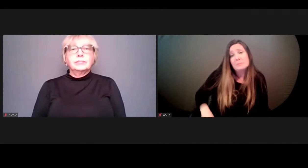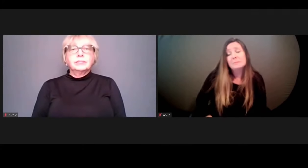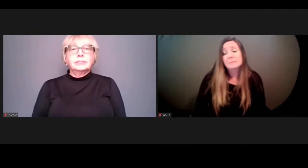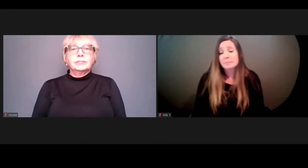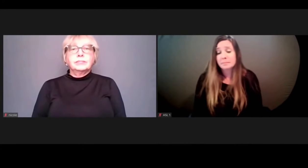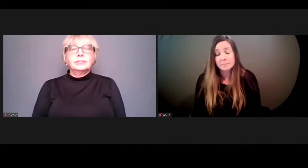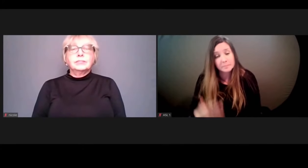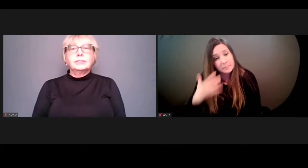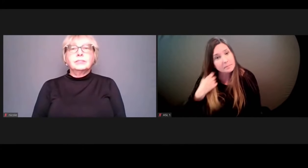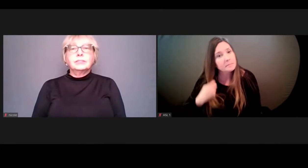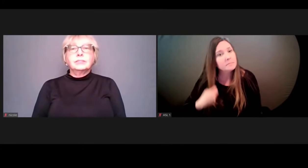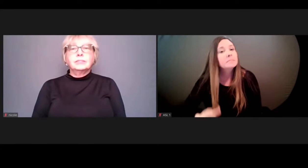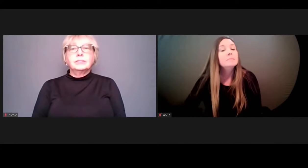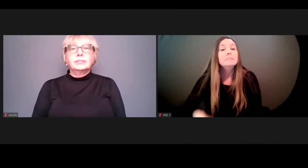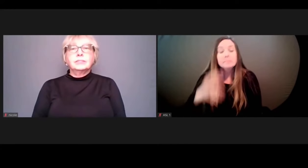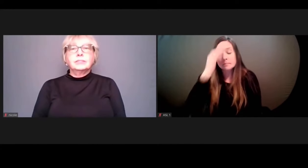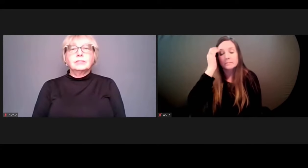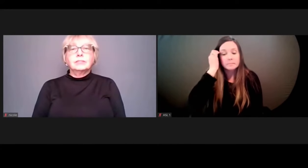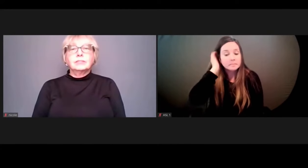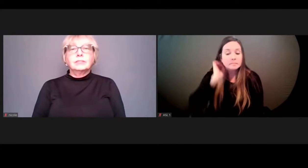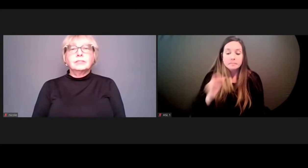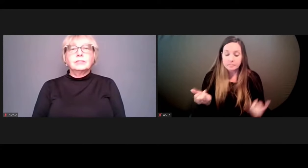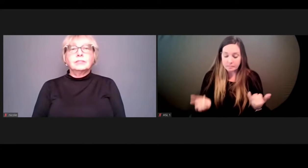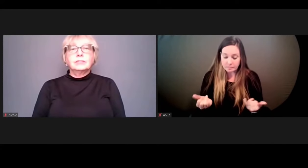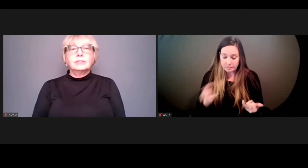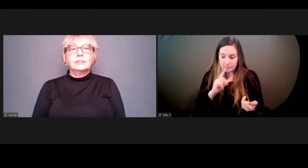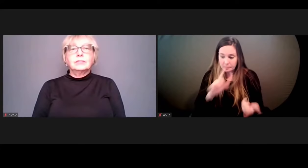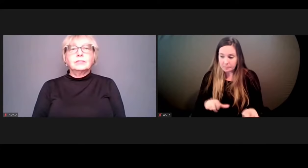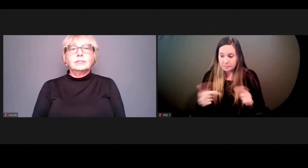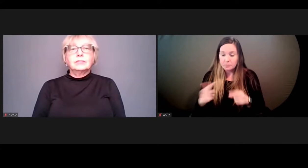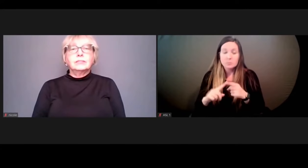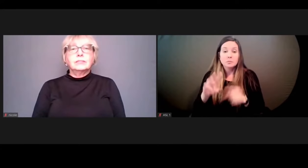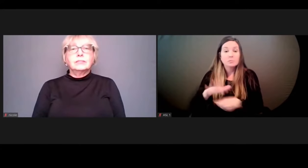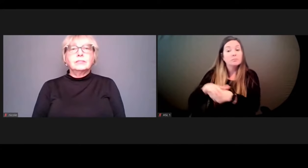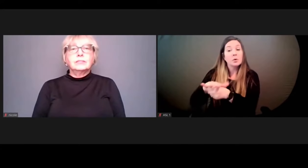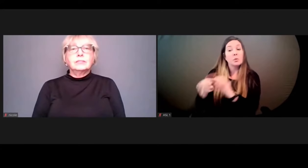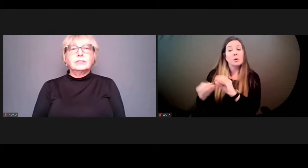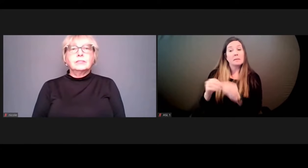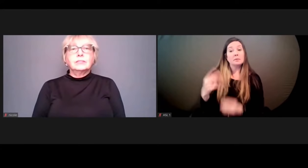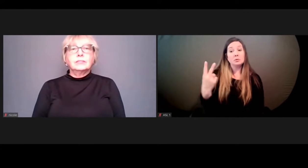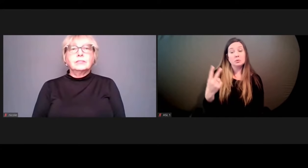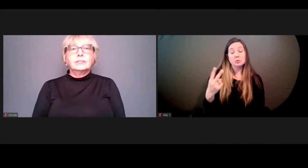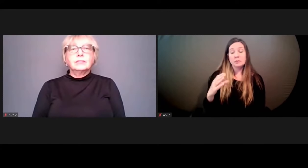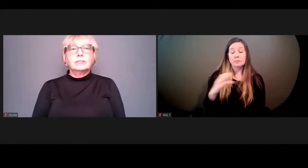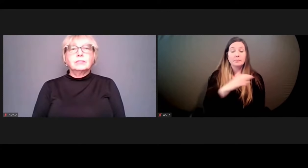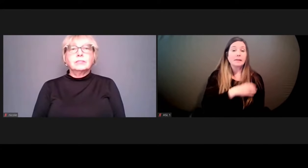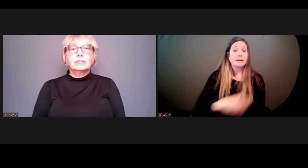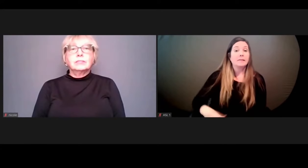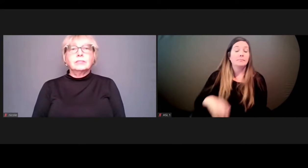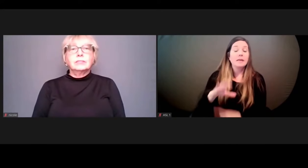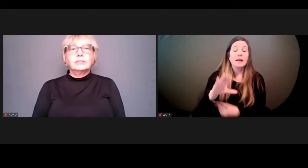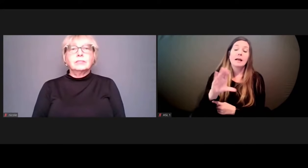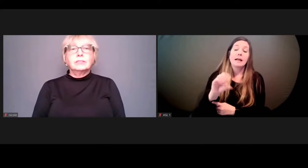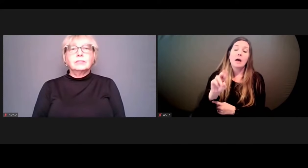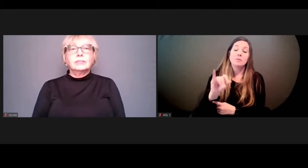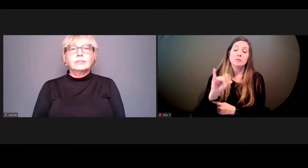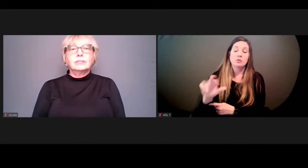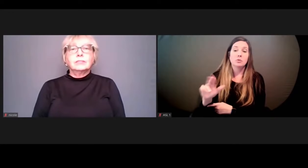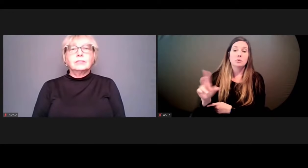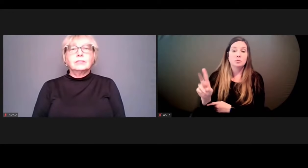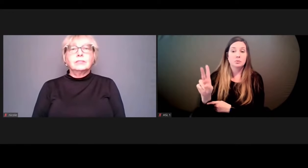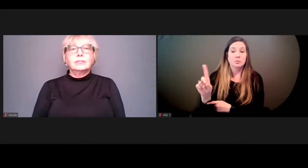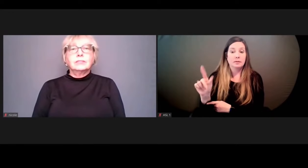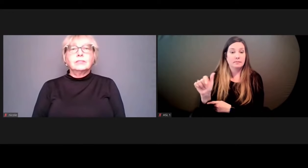Thank you. We will now move to Ward 2. Councillor Dudas, do you have a question? Avez-vous